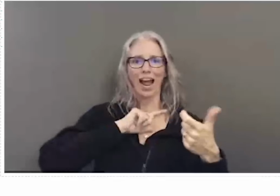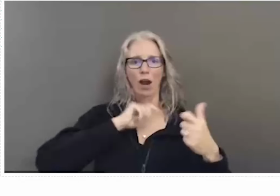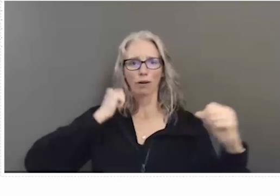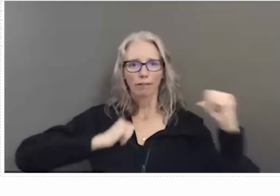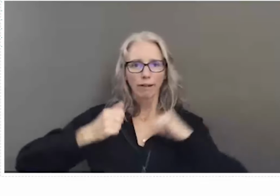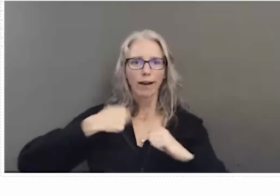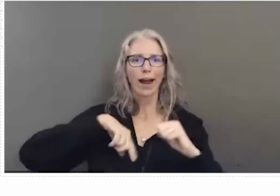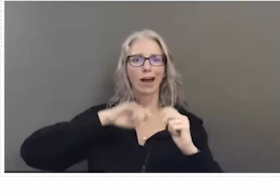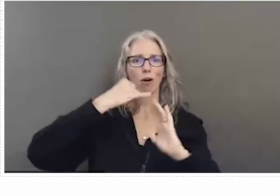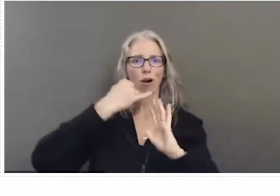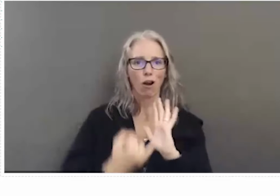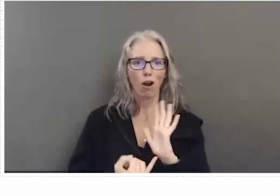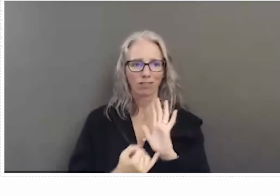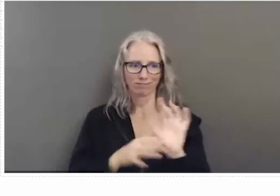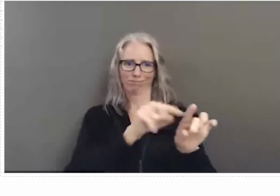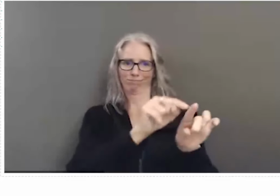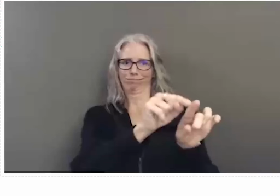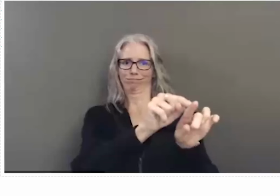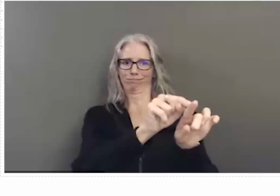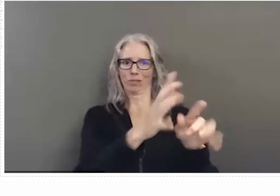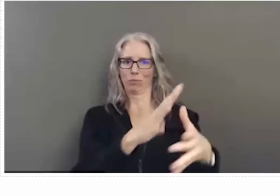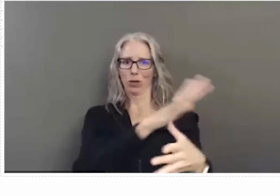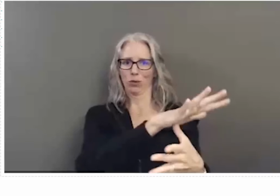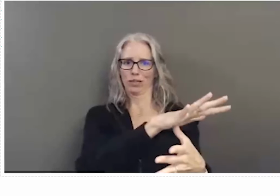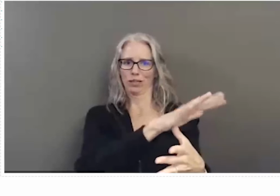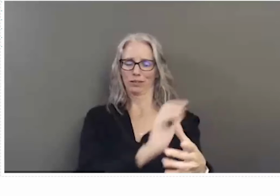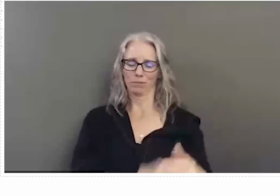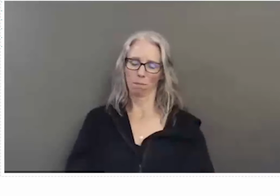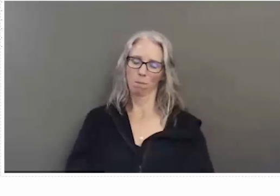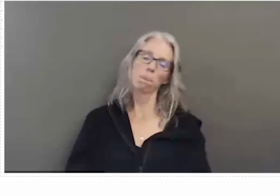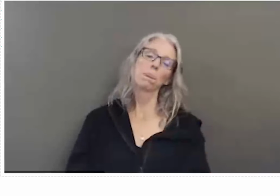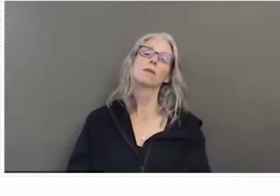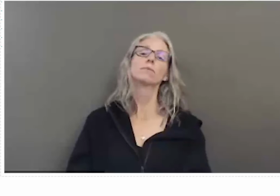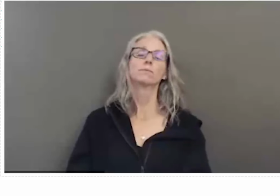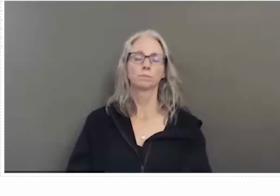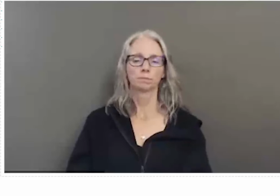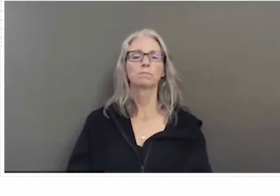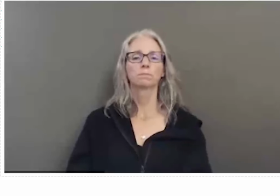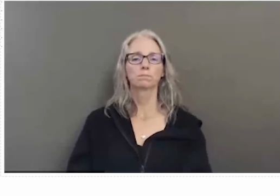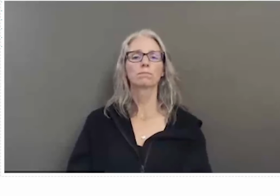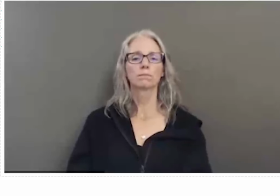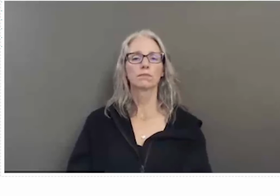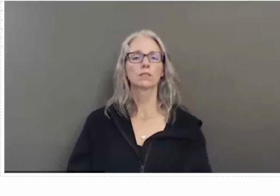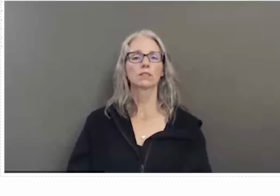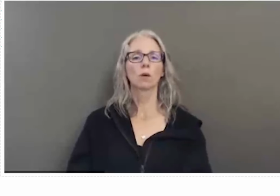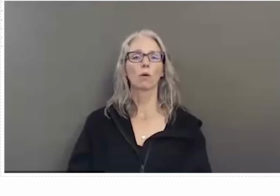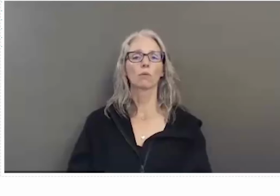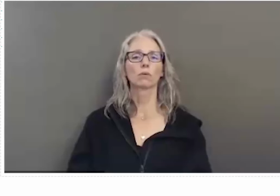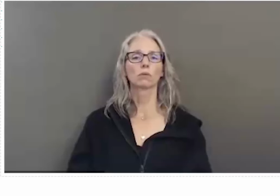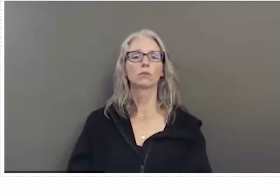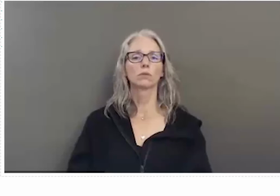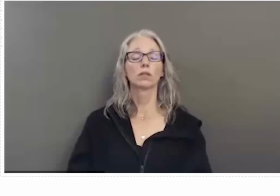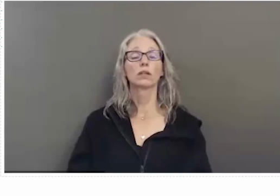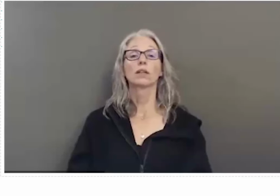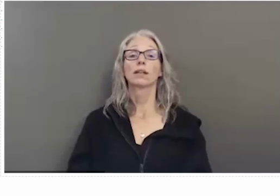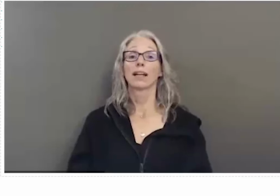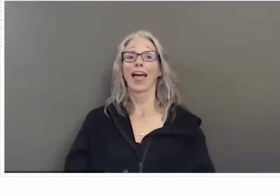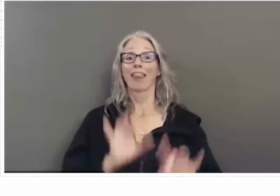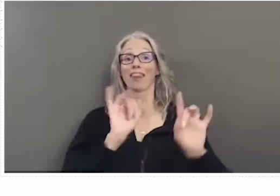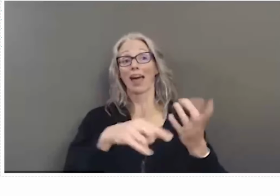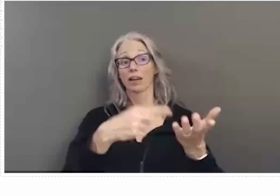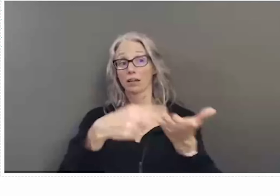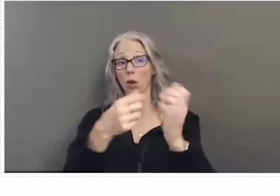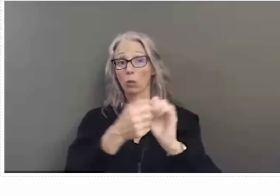And so yeah, a lot of times, transparent but maybe potentially difficult conversations,